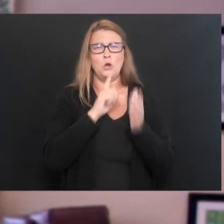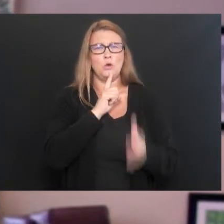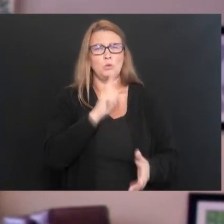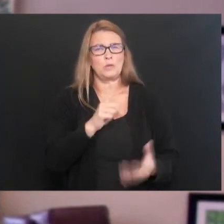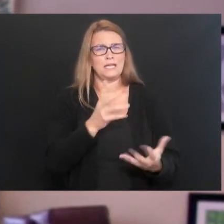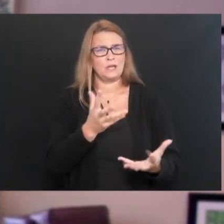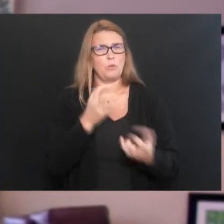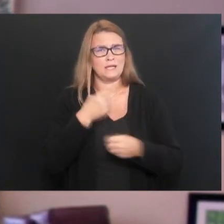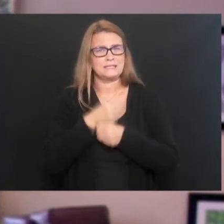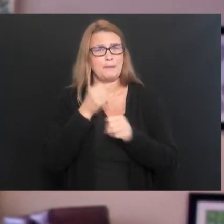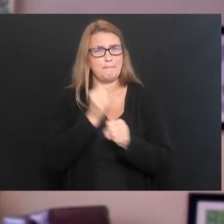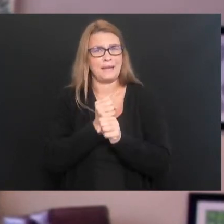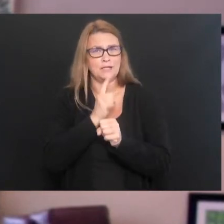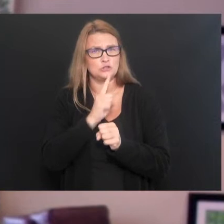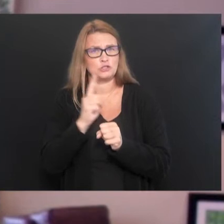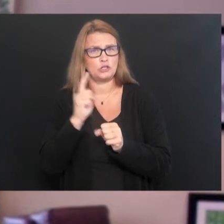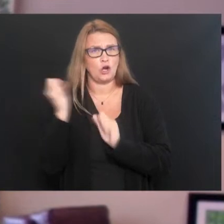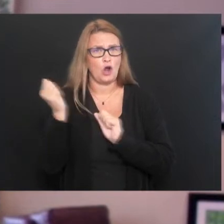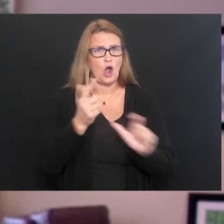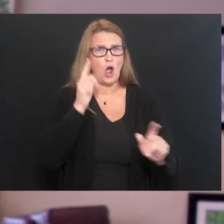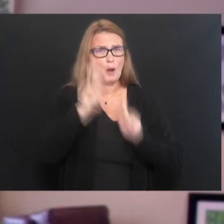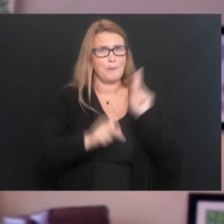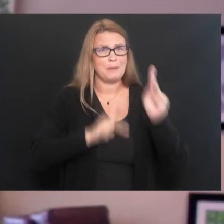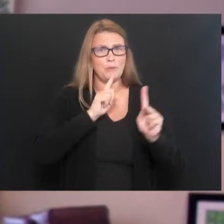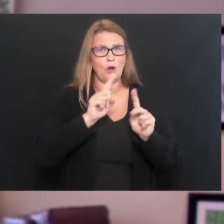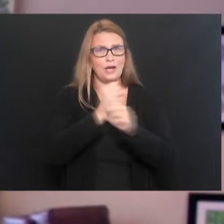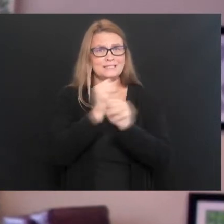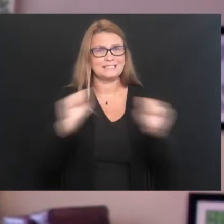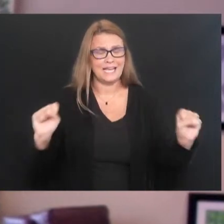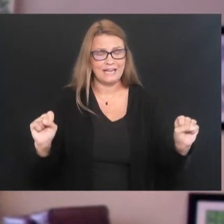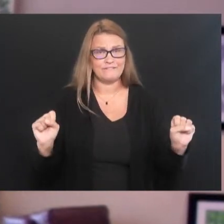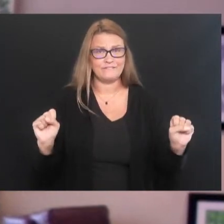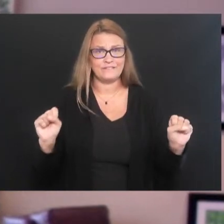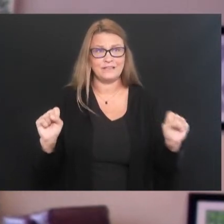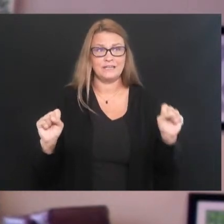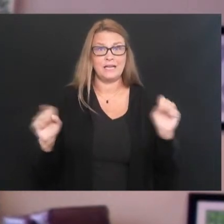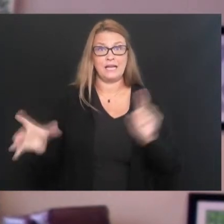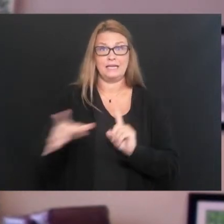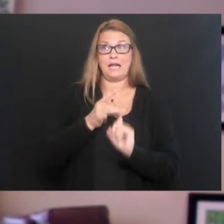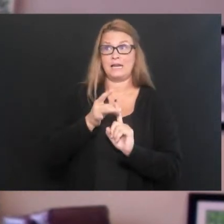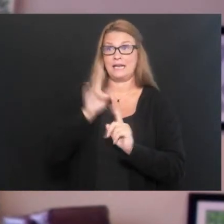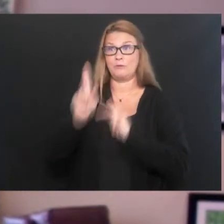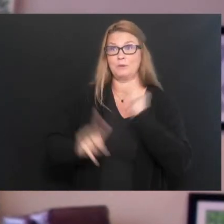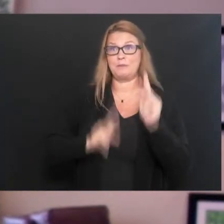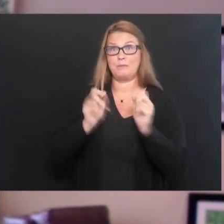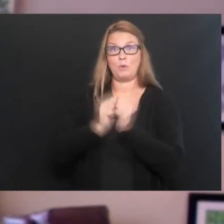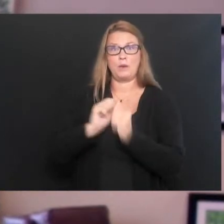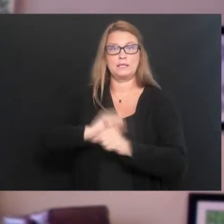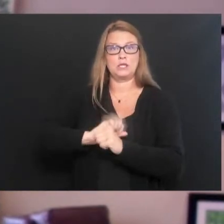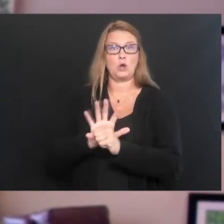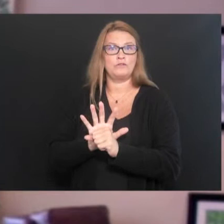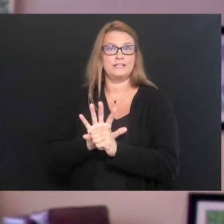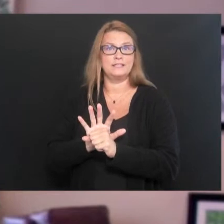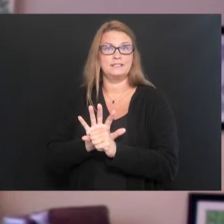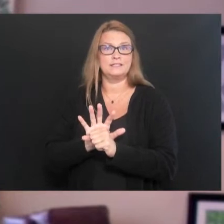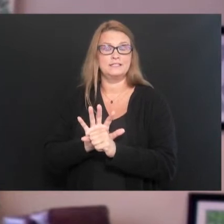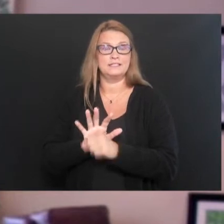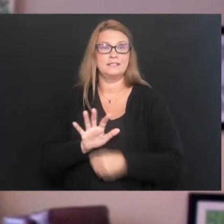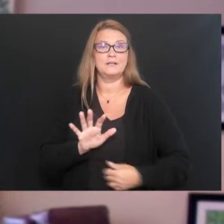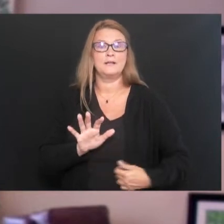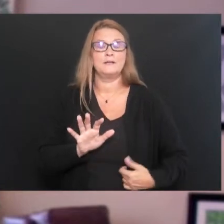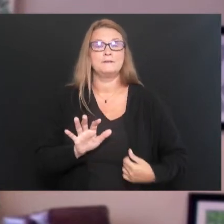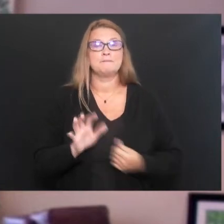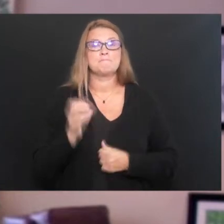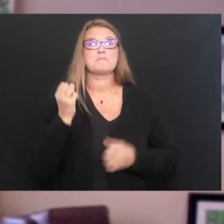that everybody is safe who comes in contact with folks with COVID-19. So we're seeing around the country that